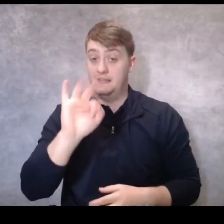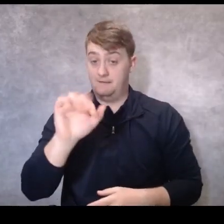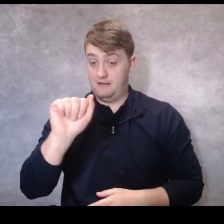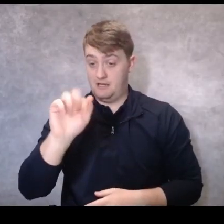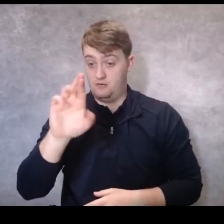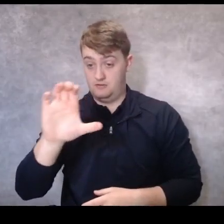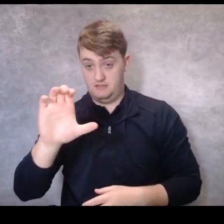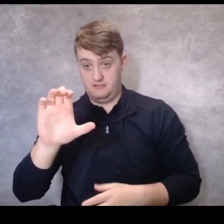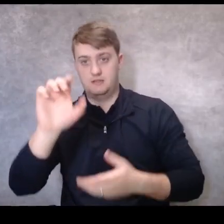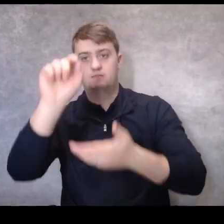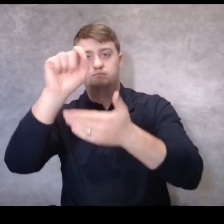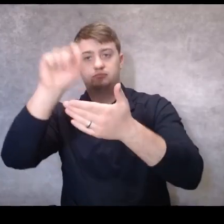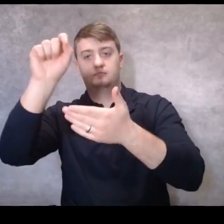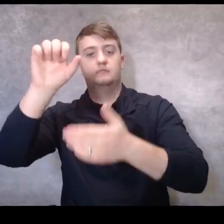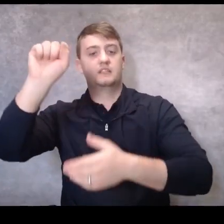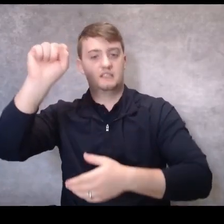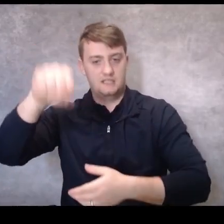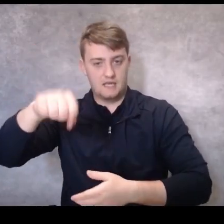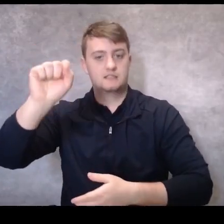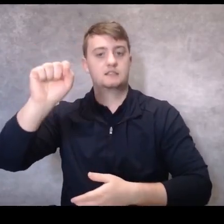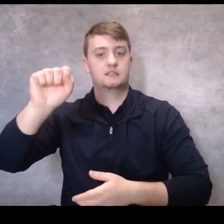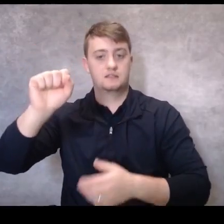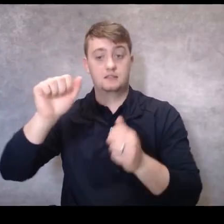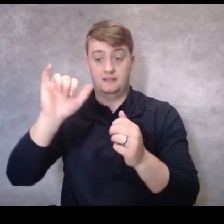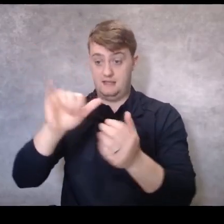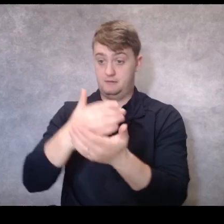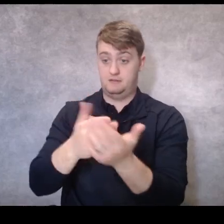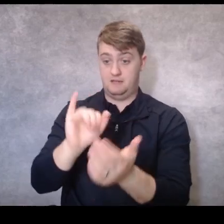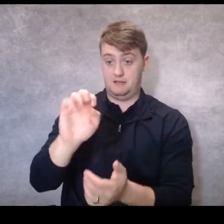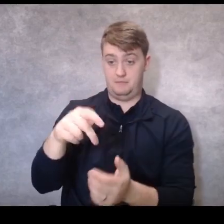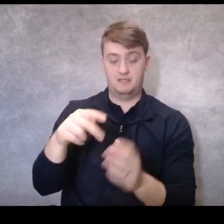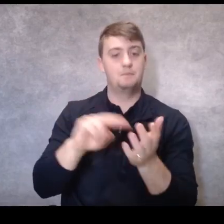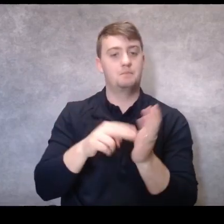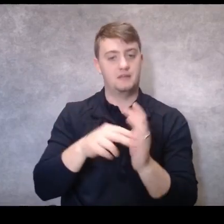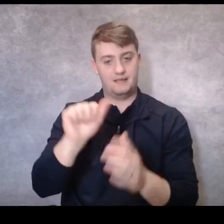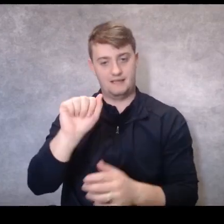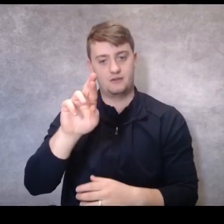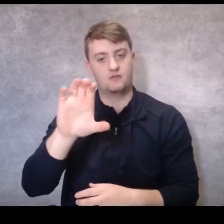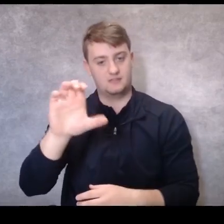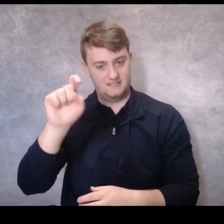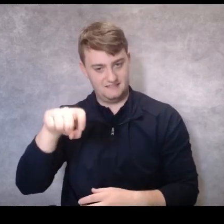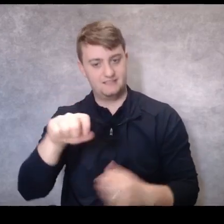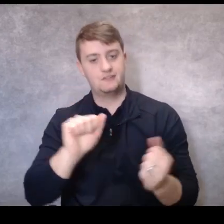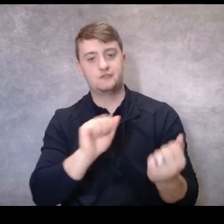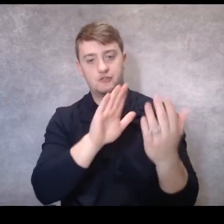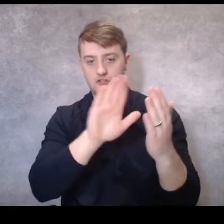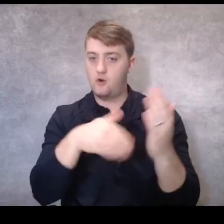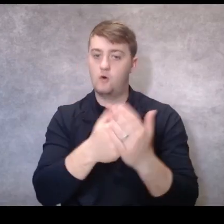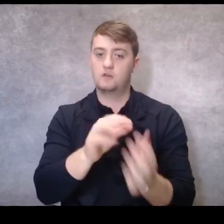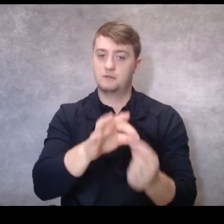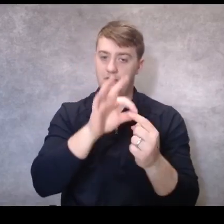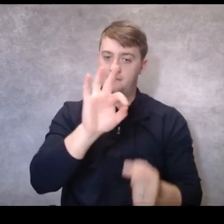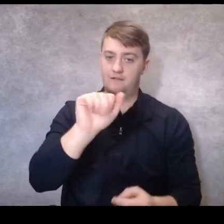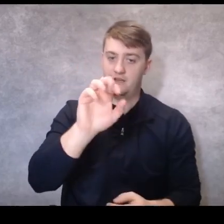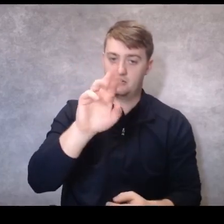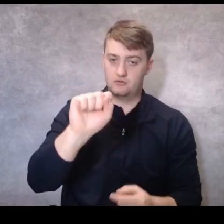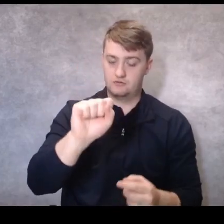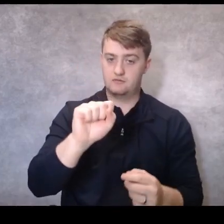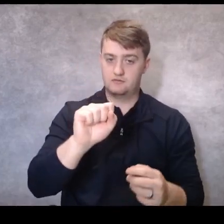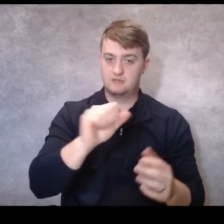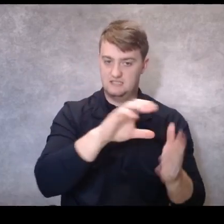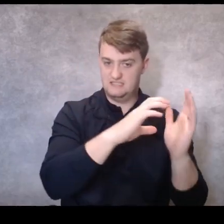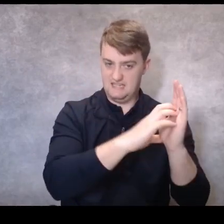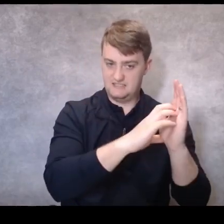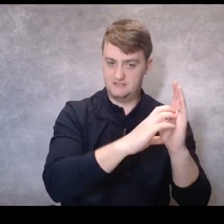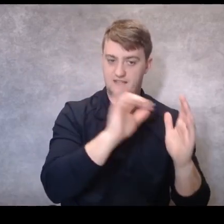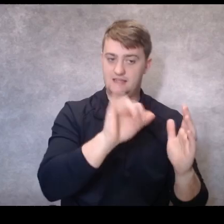If the ARC marks yes in this section of the IEP, then the ARC must address all special factors sections